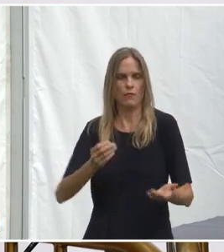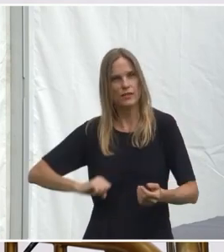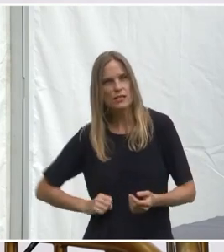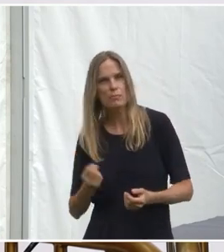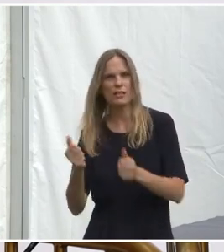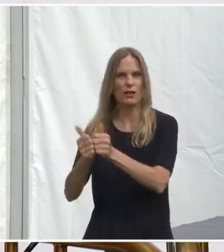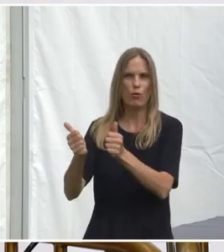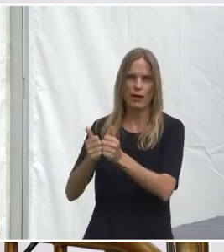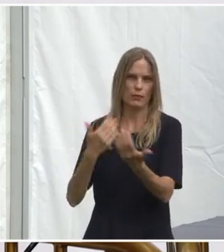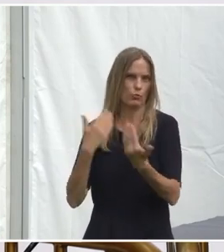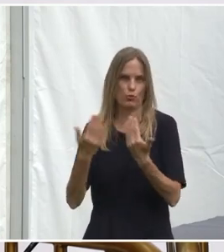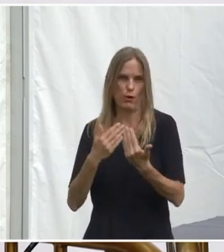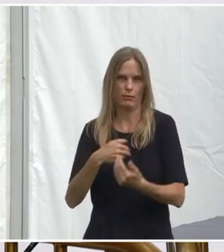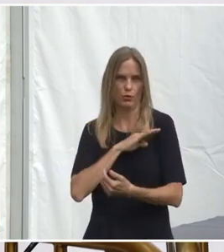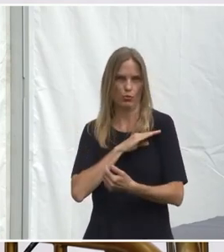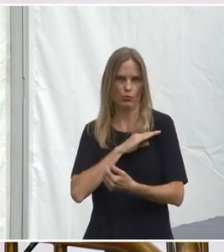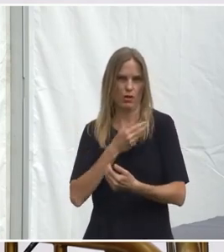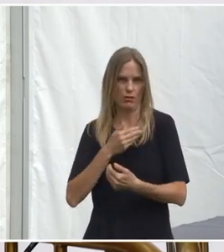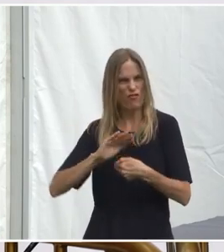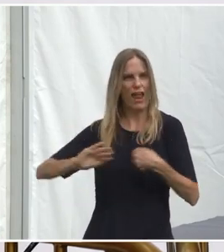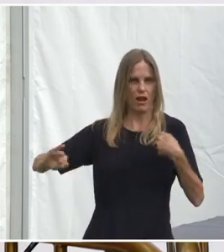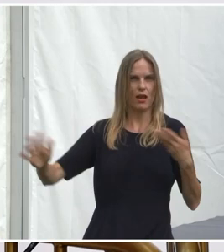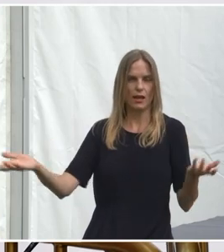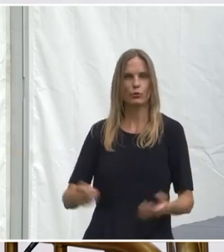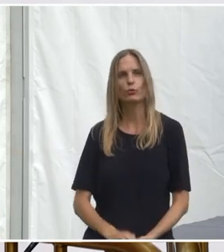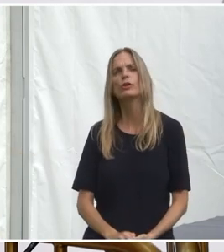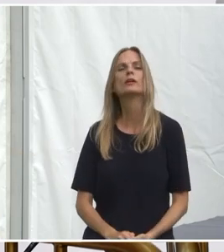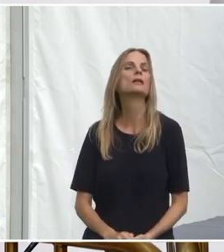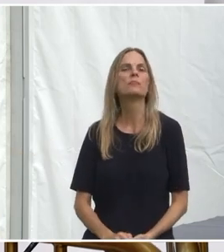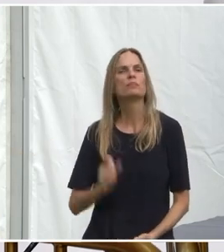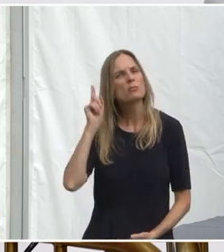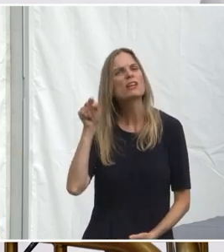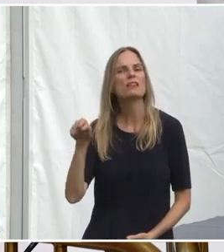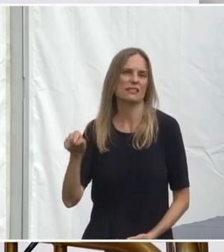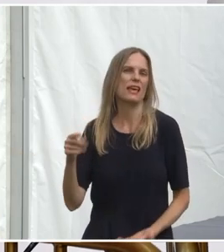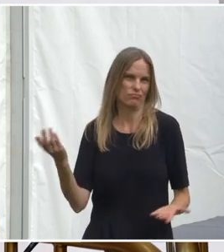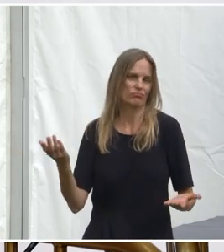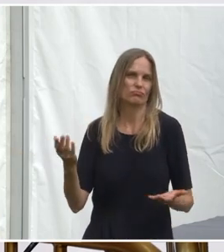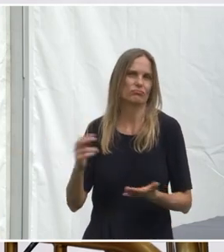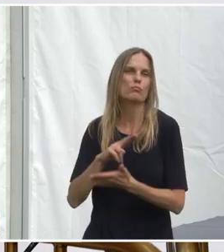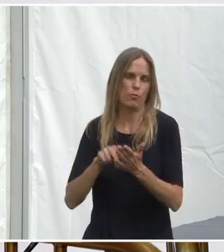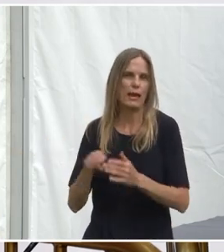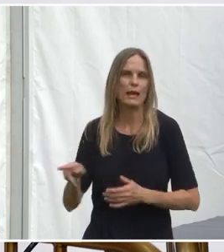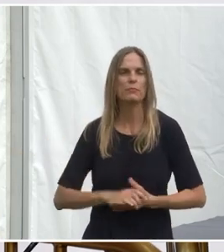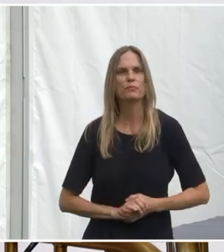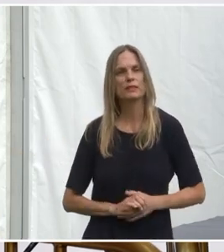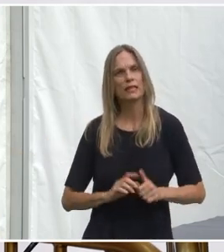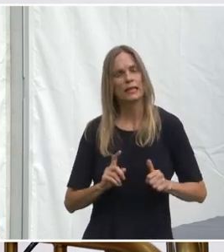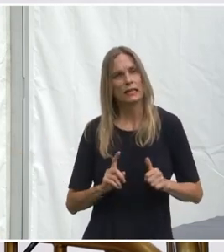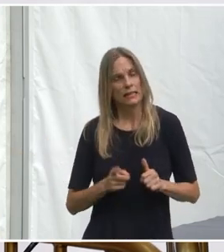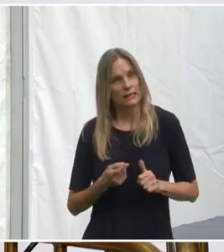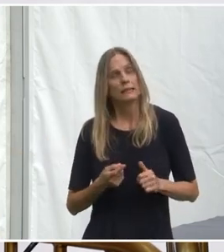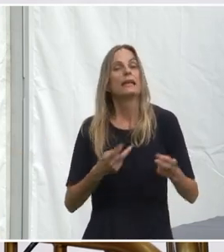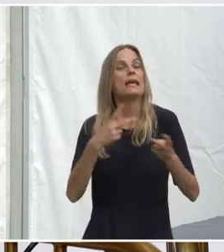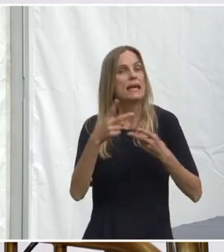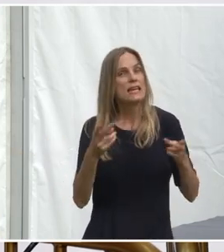and families. But it is kind of, I think that is. And I agree with you that there are different